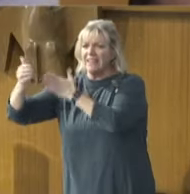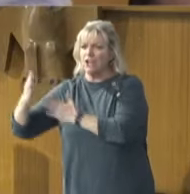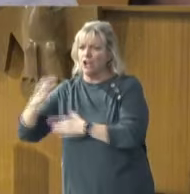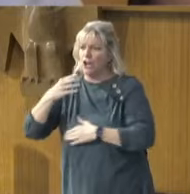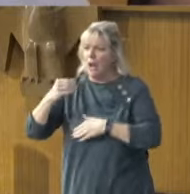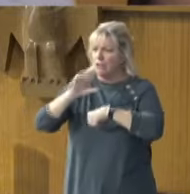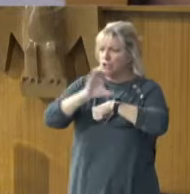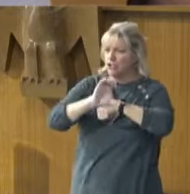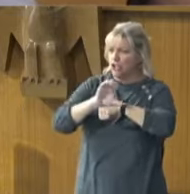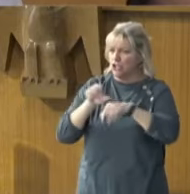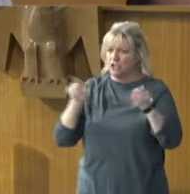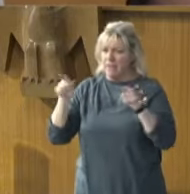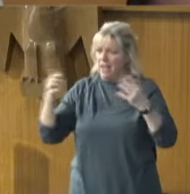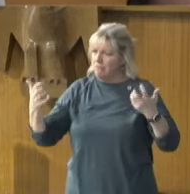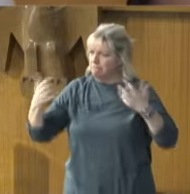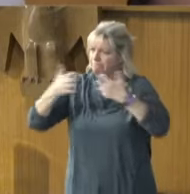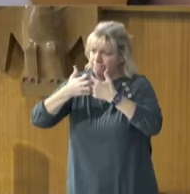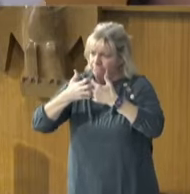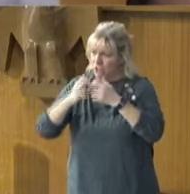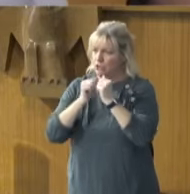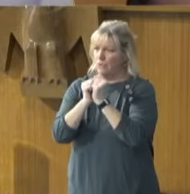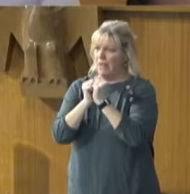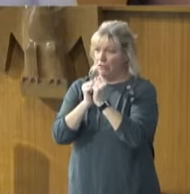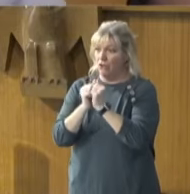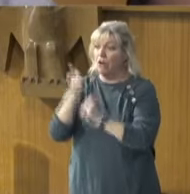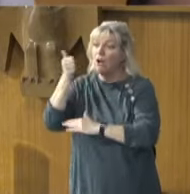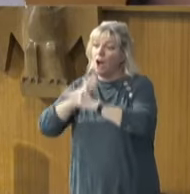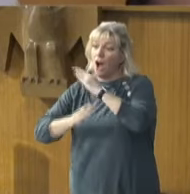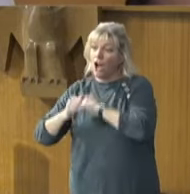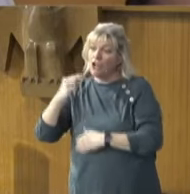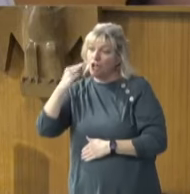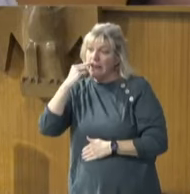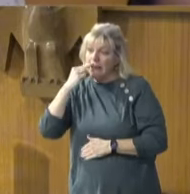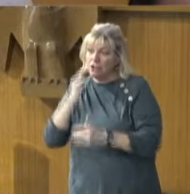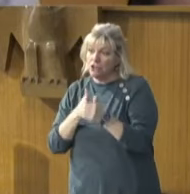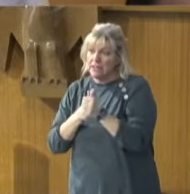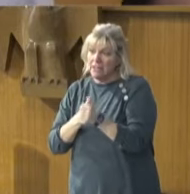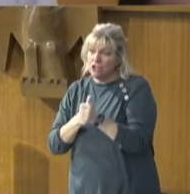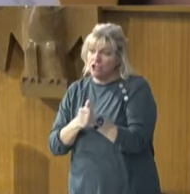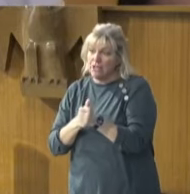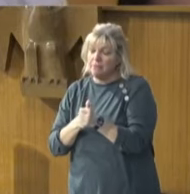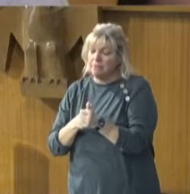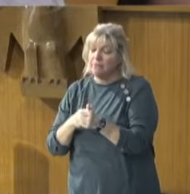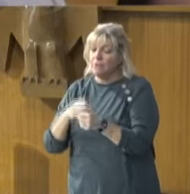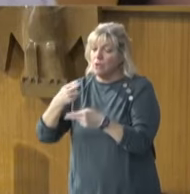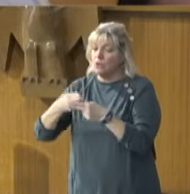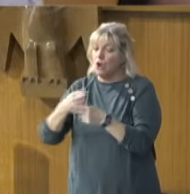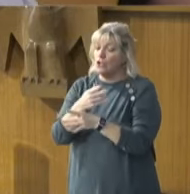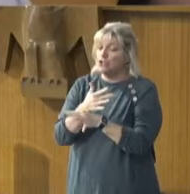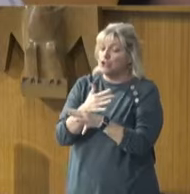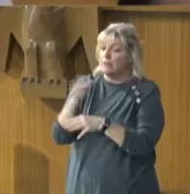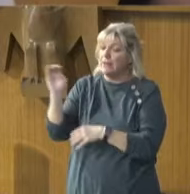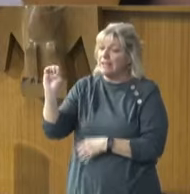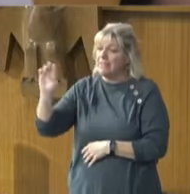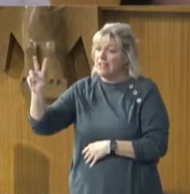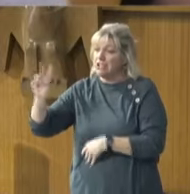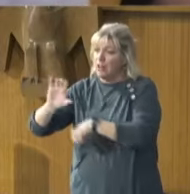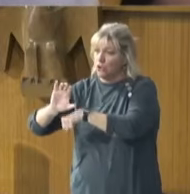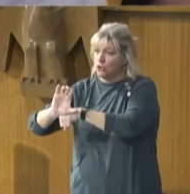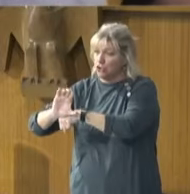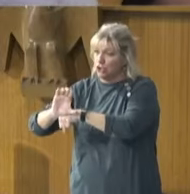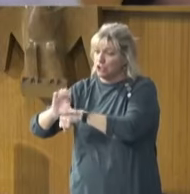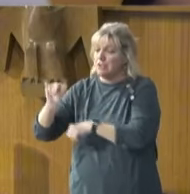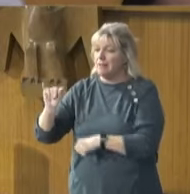between the state and the church. Under Hitler's leadership, what was known as the German Evangelical Church, or